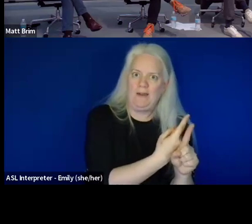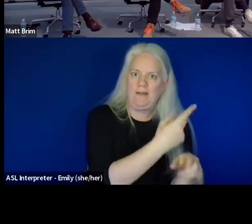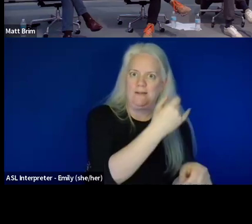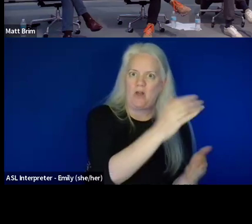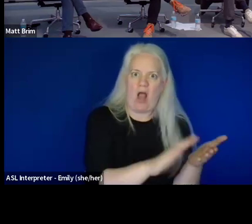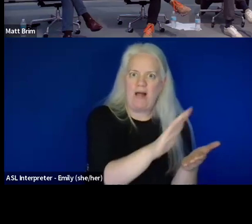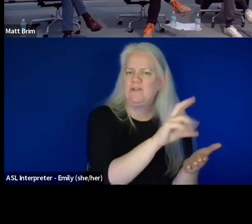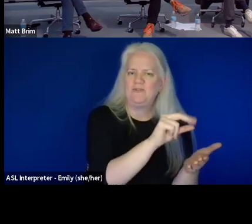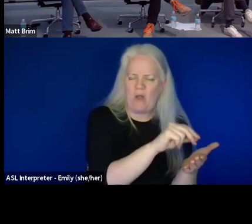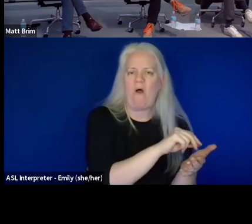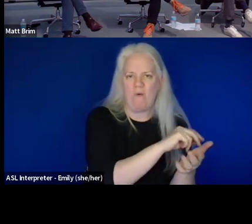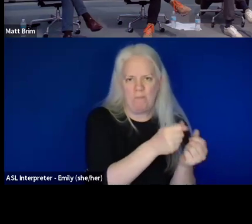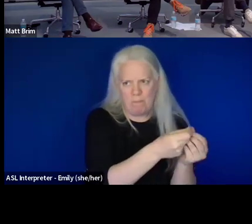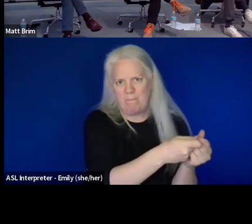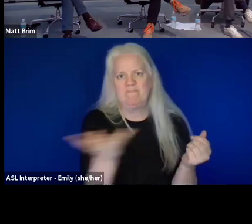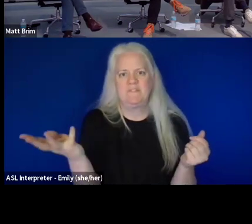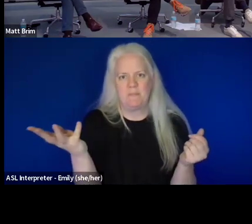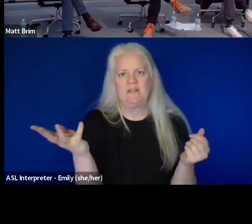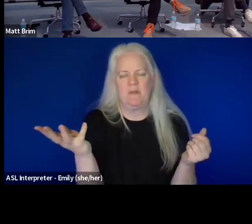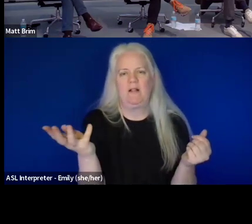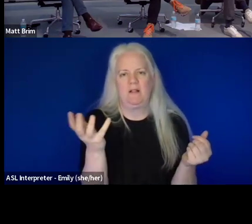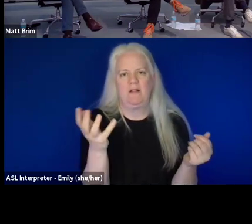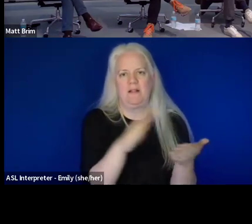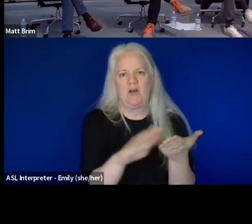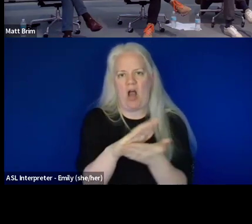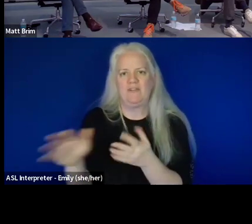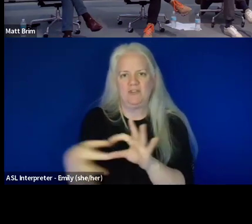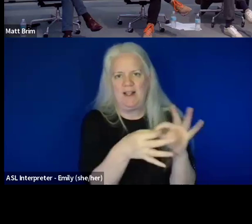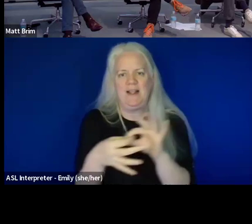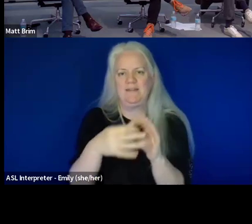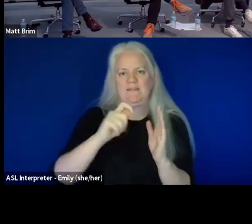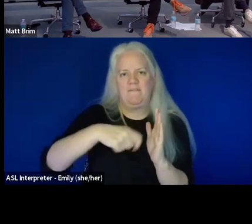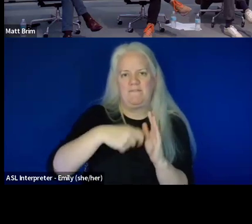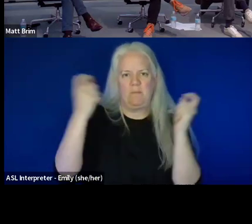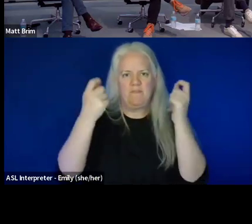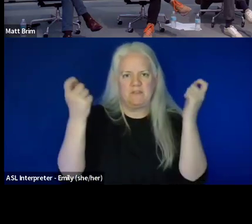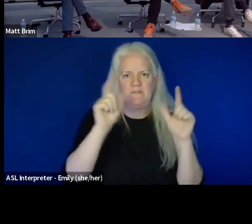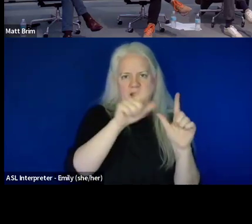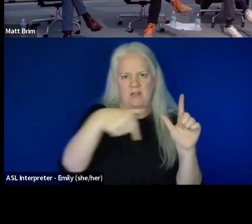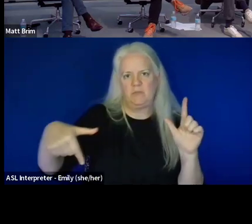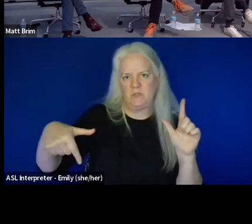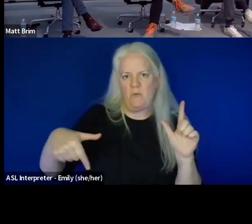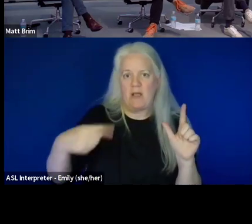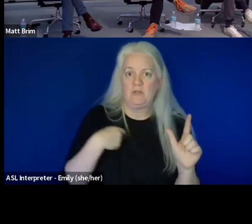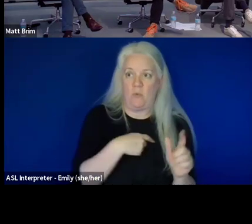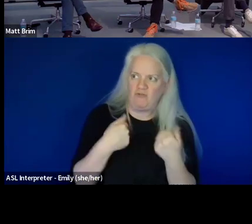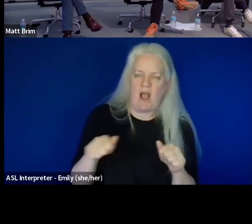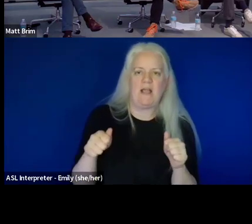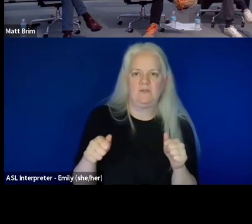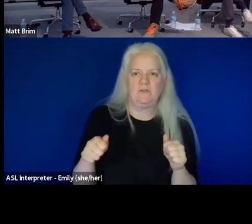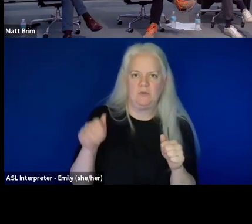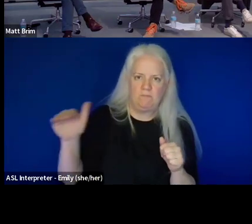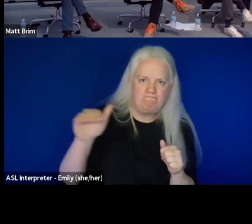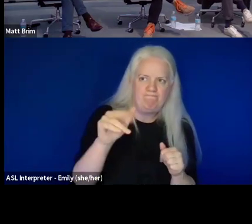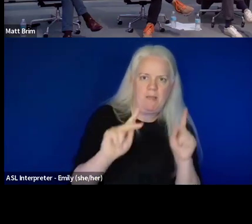campuses, like multiple campuses, and they're all linked. So then we tried to like bring people together to do that. And one of the things that I've thought